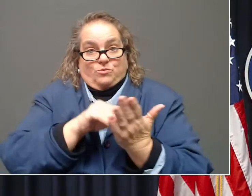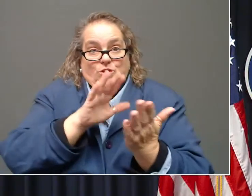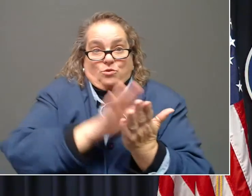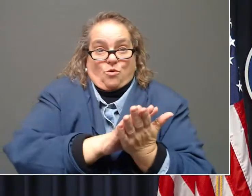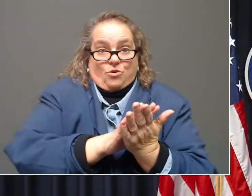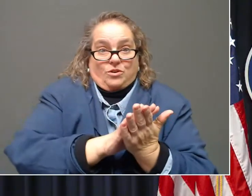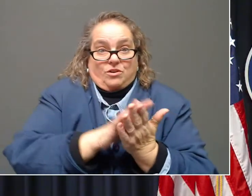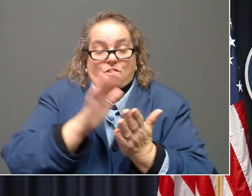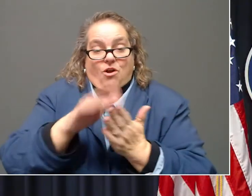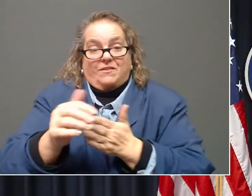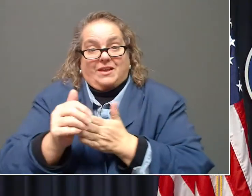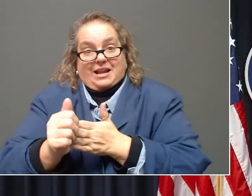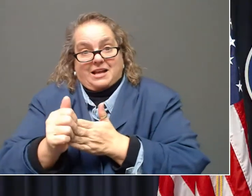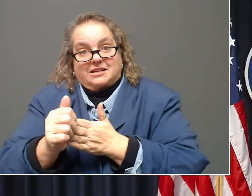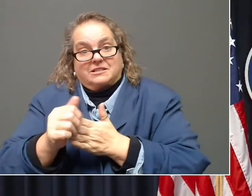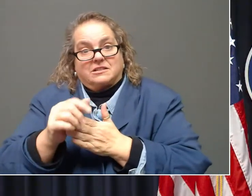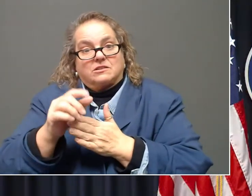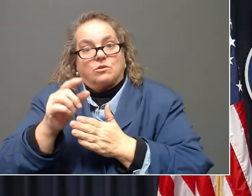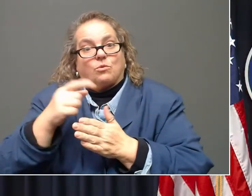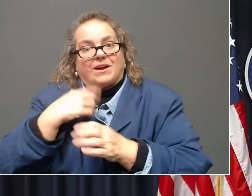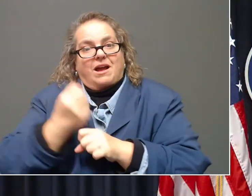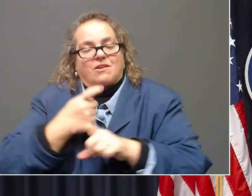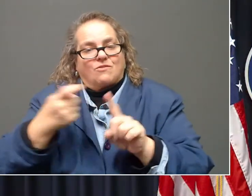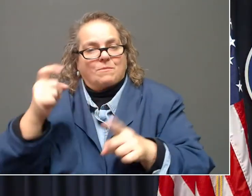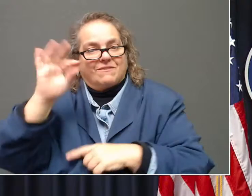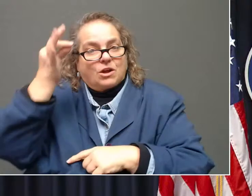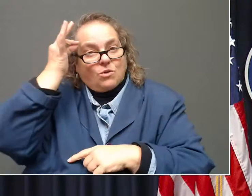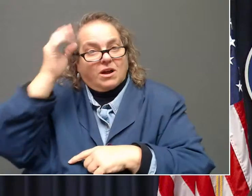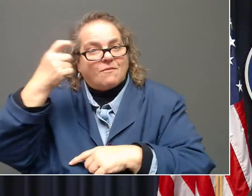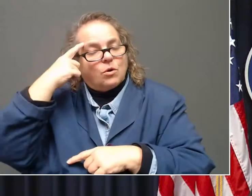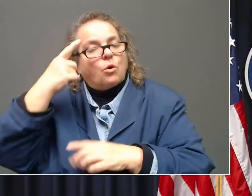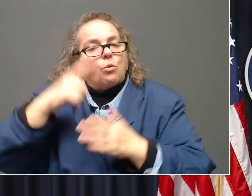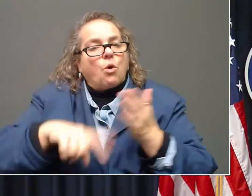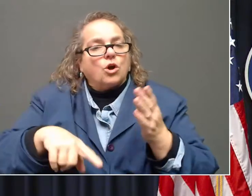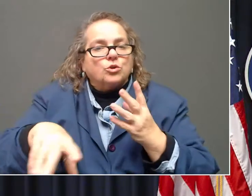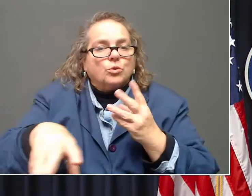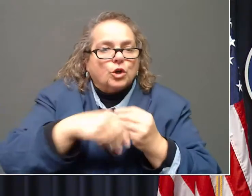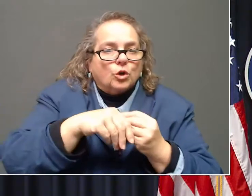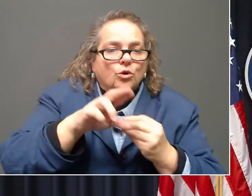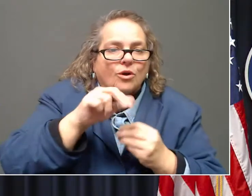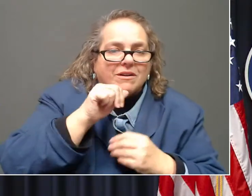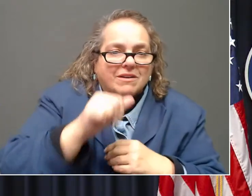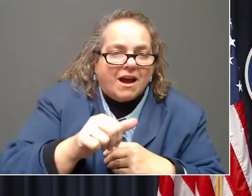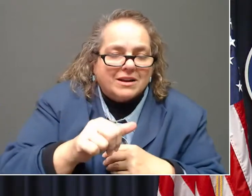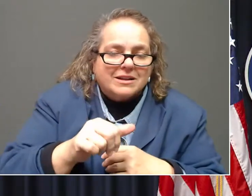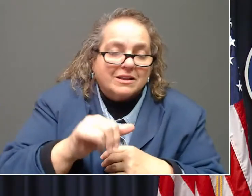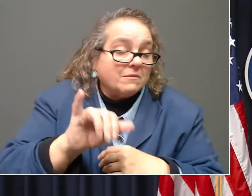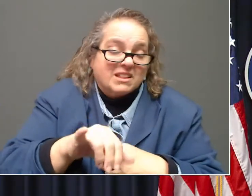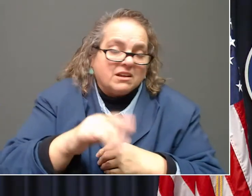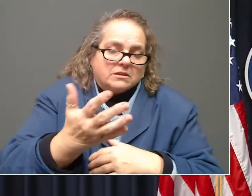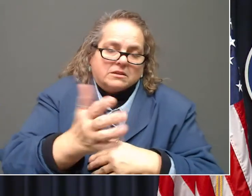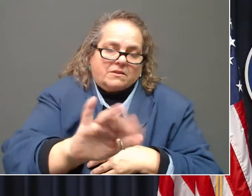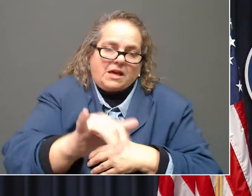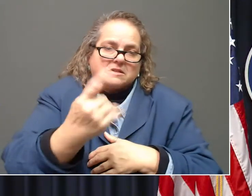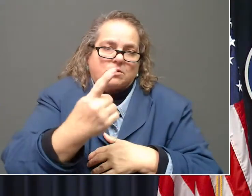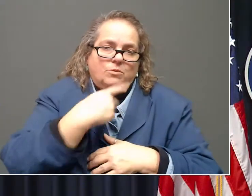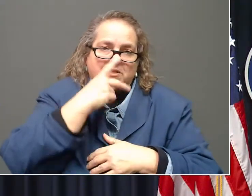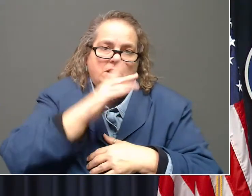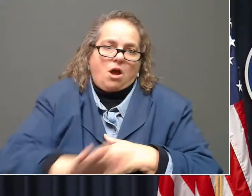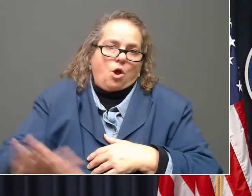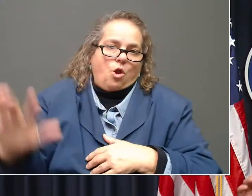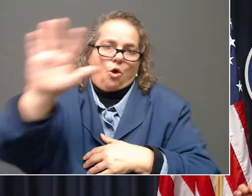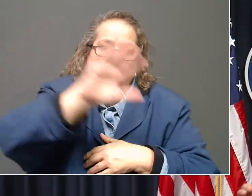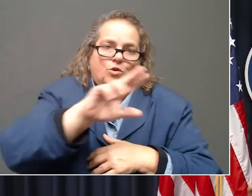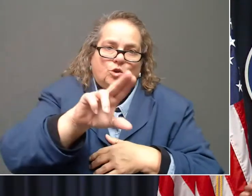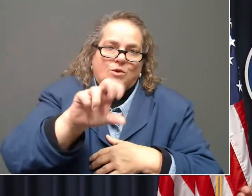a factor. In today's list, they're not, most of them are from January. Some of them are